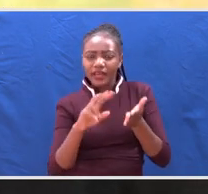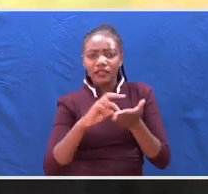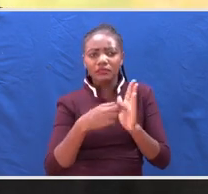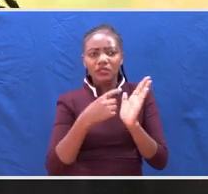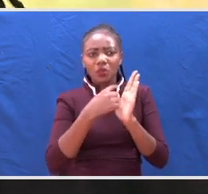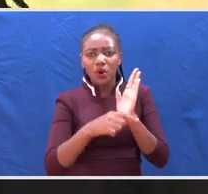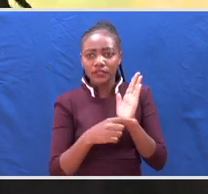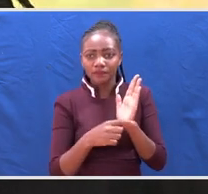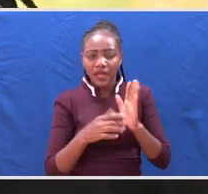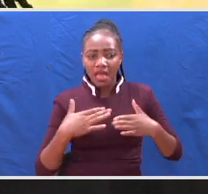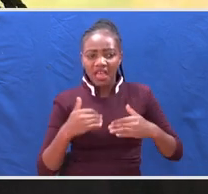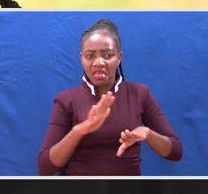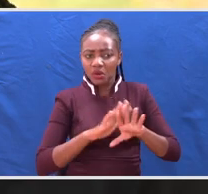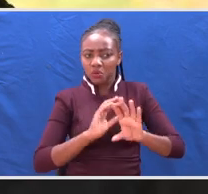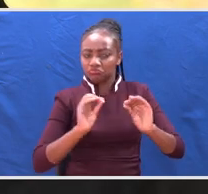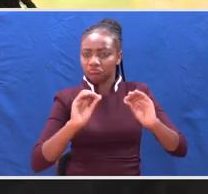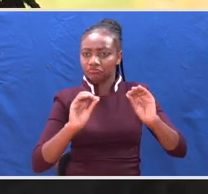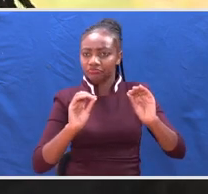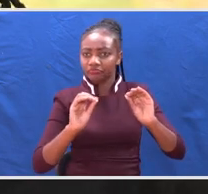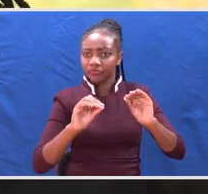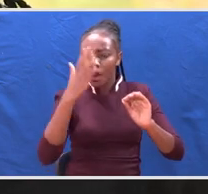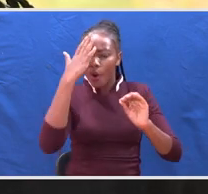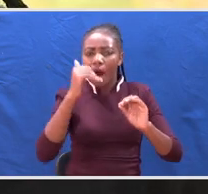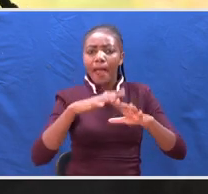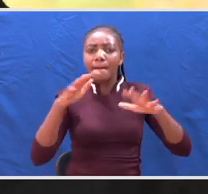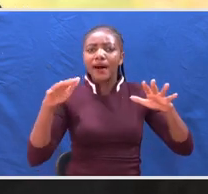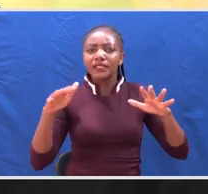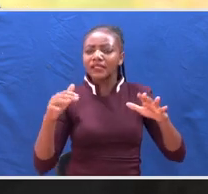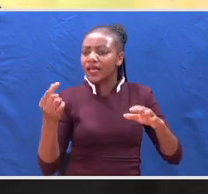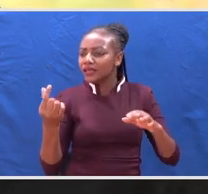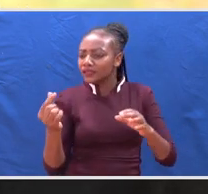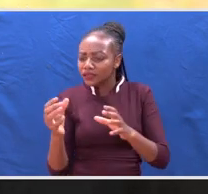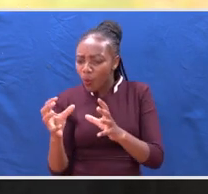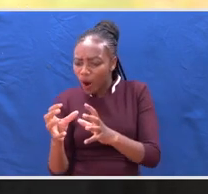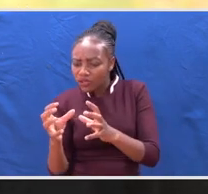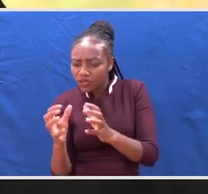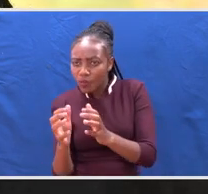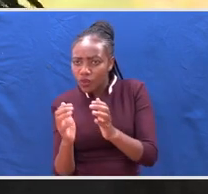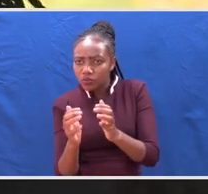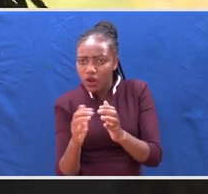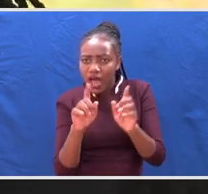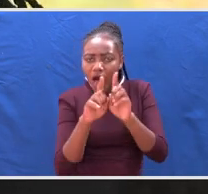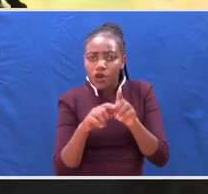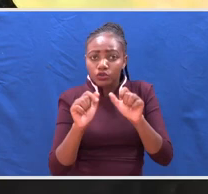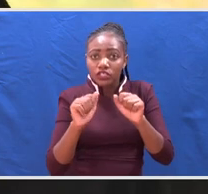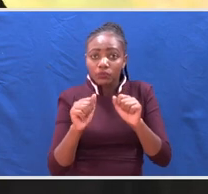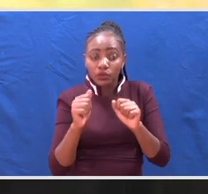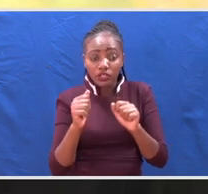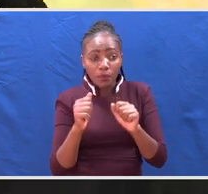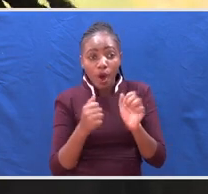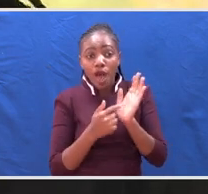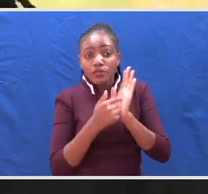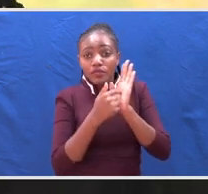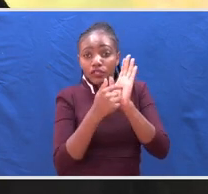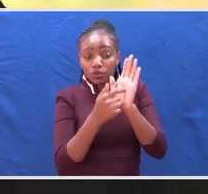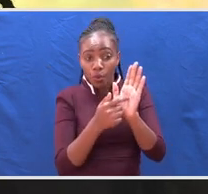something about the health of the ecosystem. Because birds are very small and therefore they can easily detect, they will be